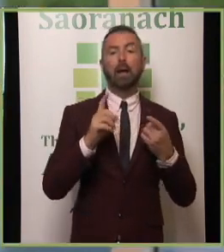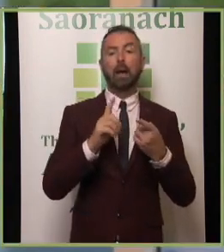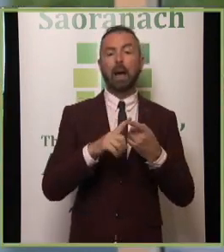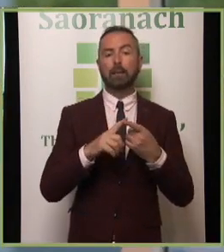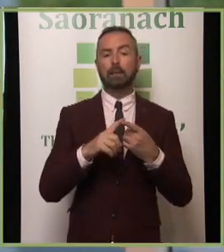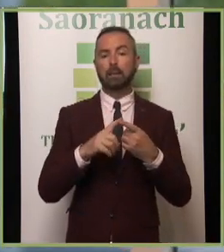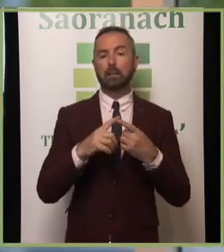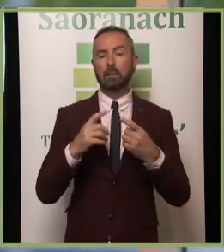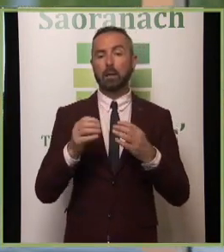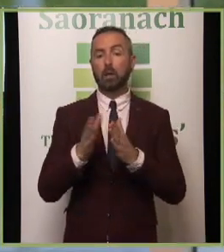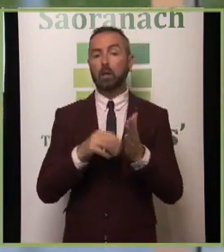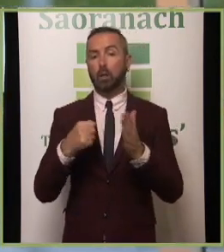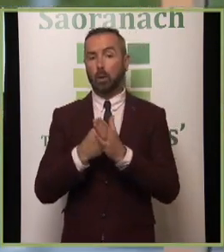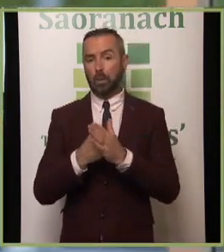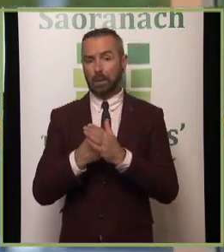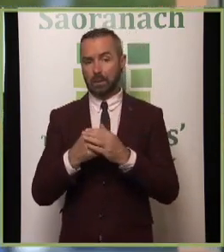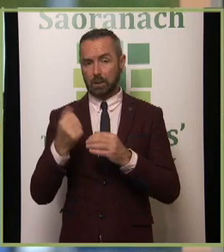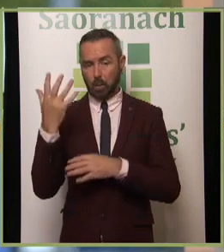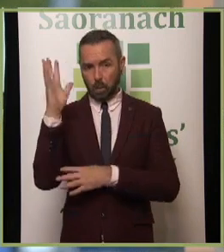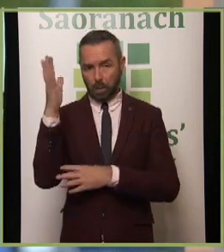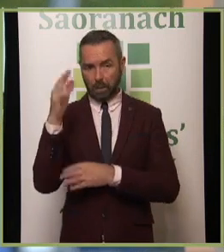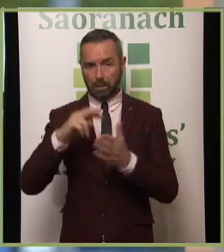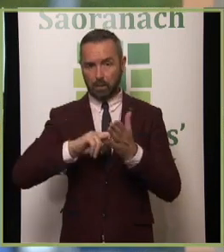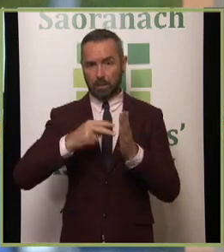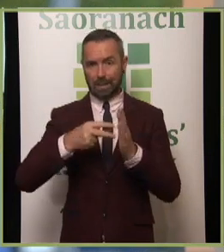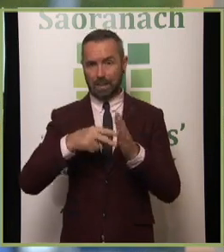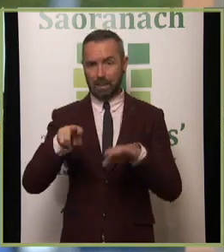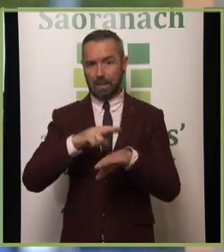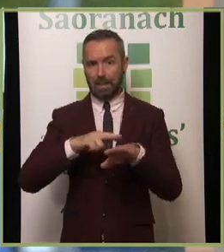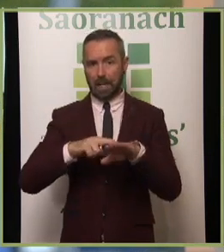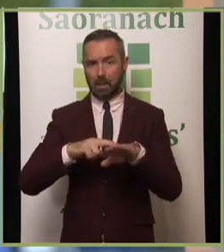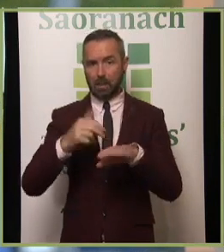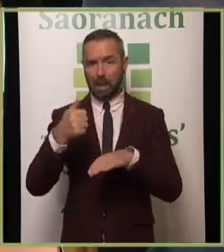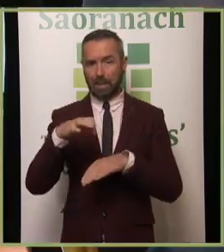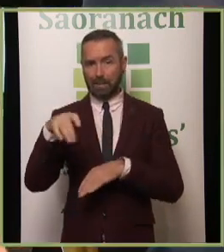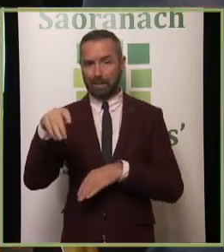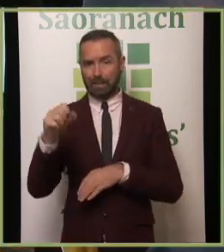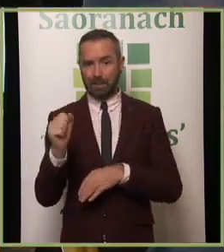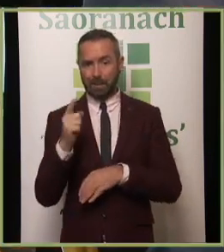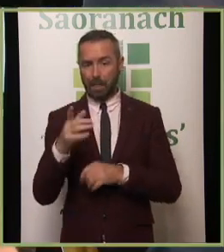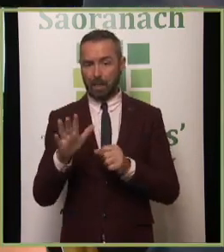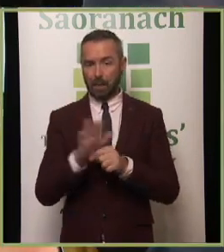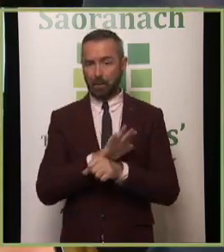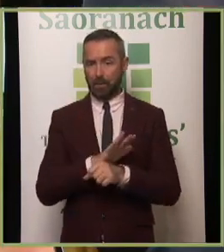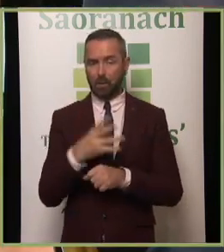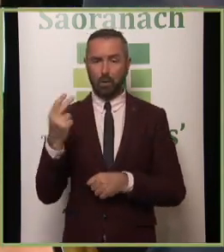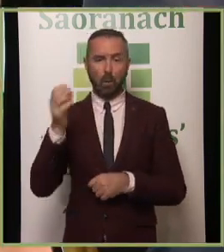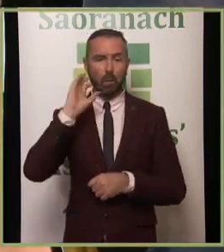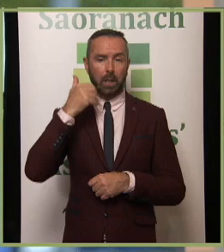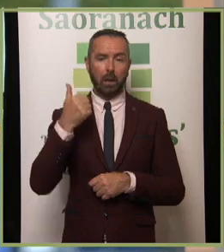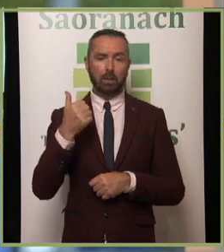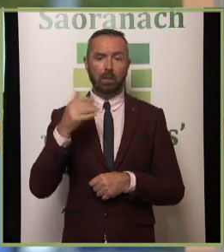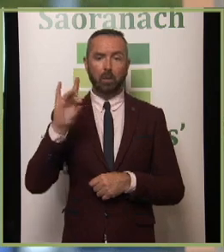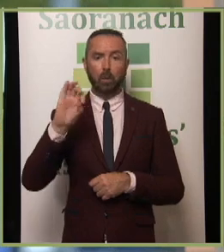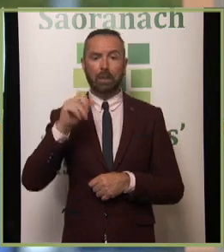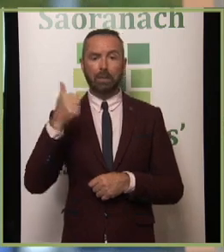state-owned companies' woodlands as strategic national assets. Does that then No, because Quilcha don't plan to